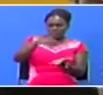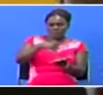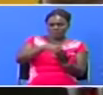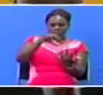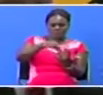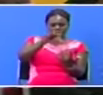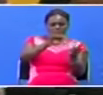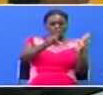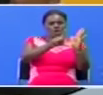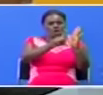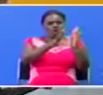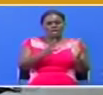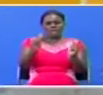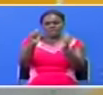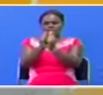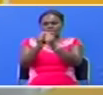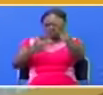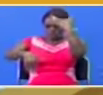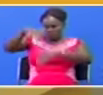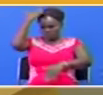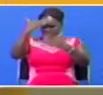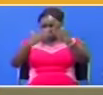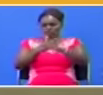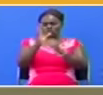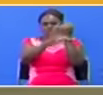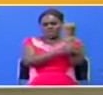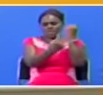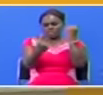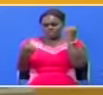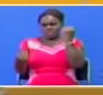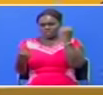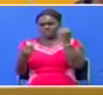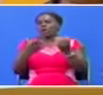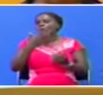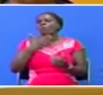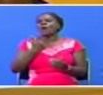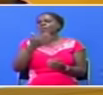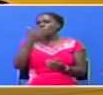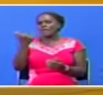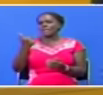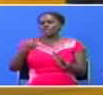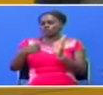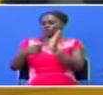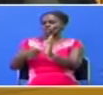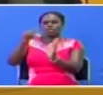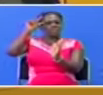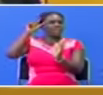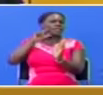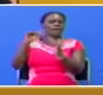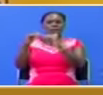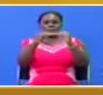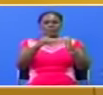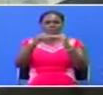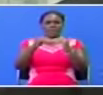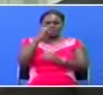select law students from 10 universities across the country, each gunning to emerge the best in articulating gender balance. It